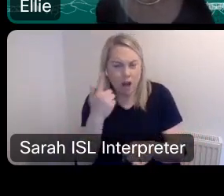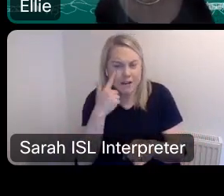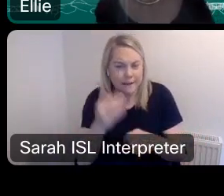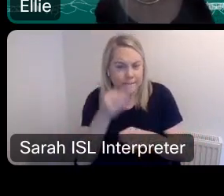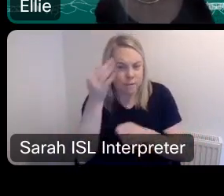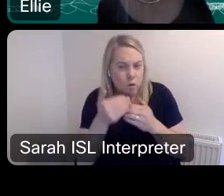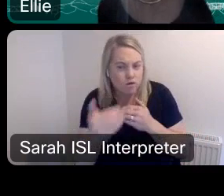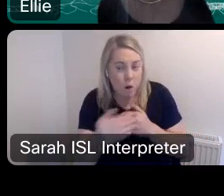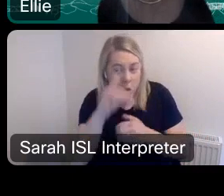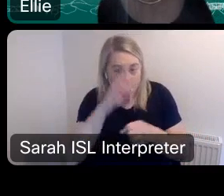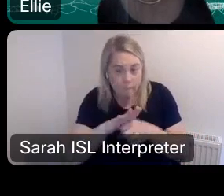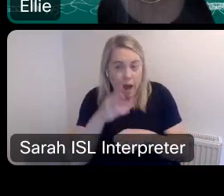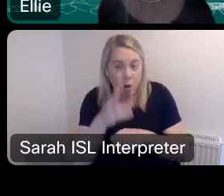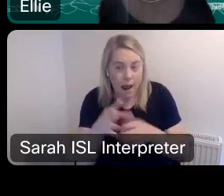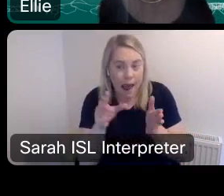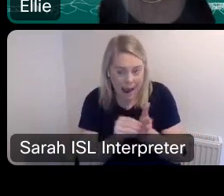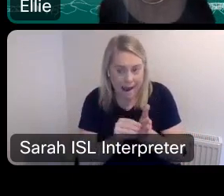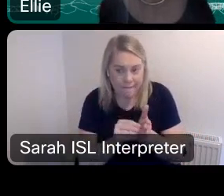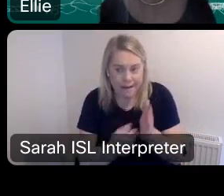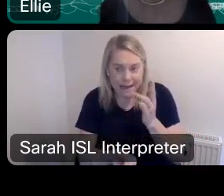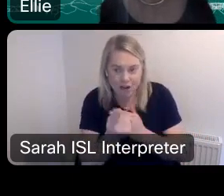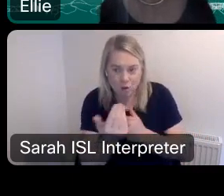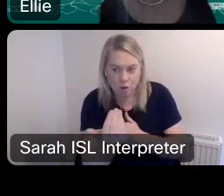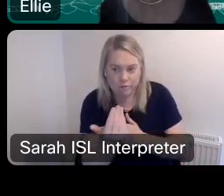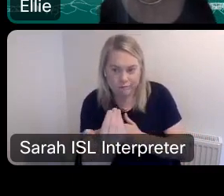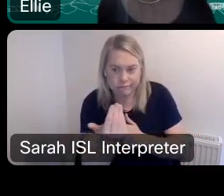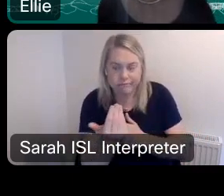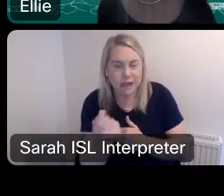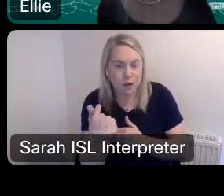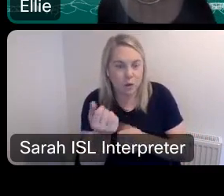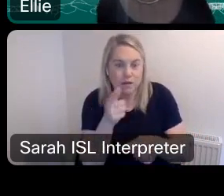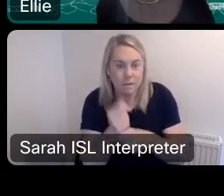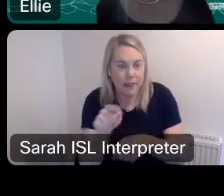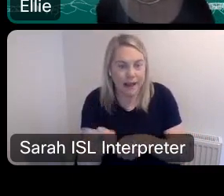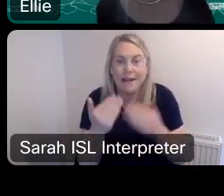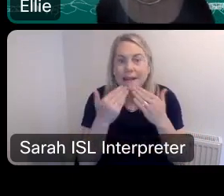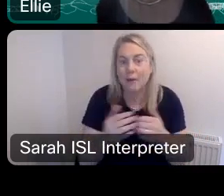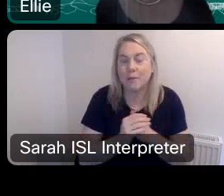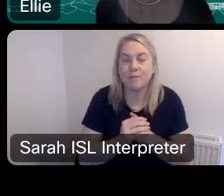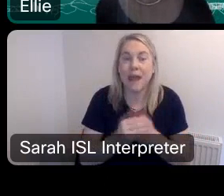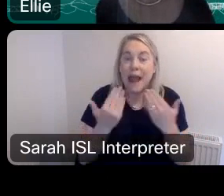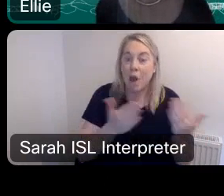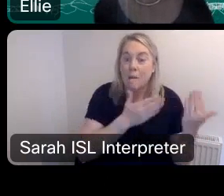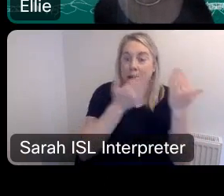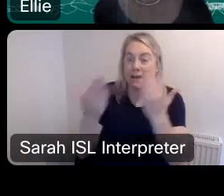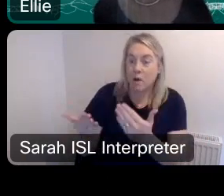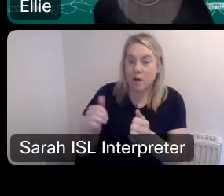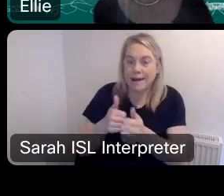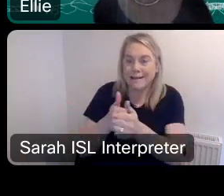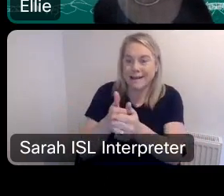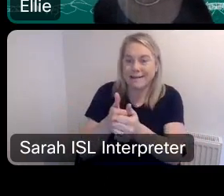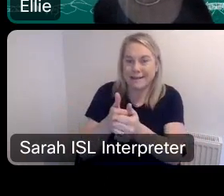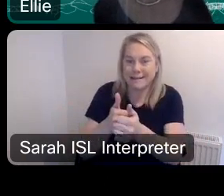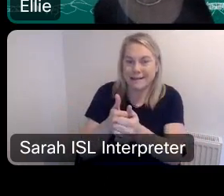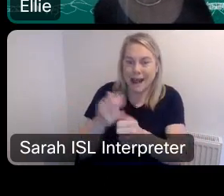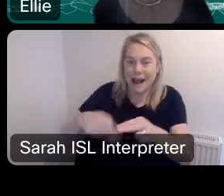we will hopefully be coming back to that issue in the very near future. Thank you. I'm going to pass you over now to the Assistant National Director